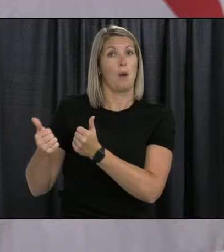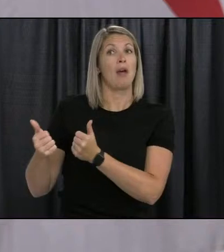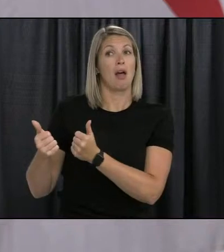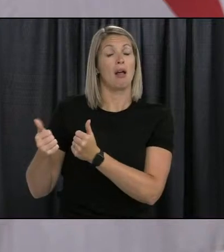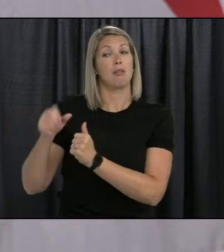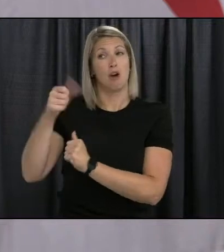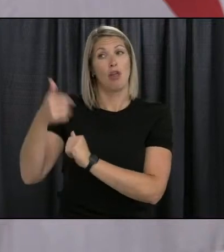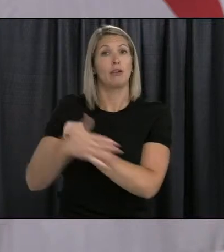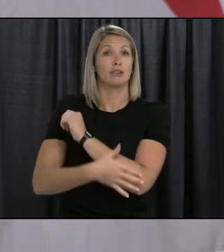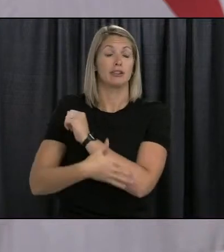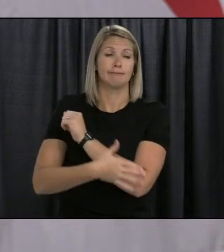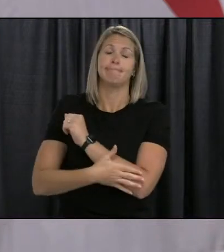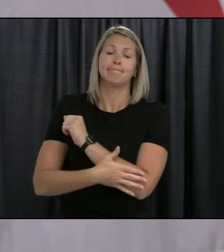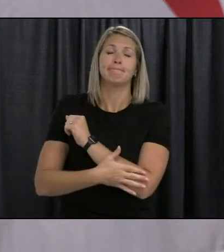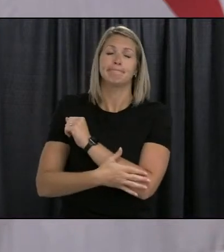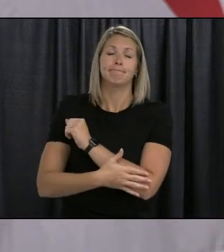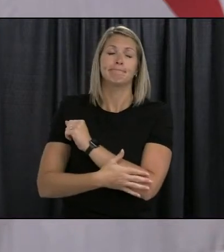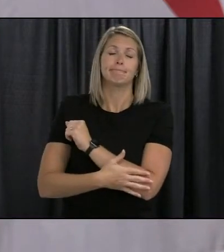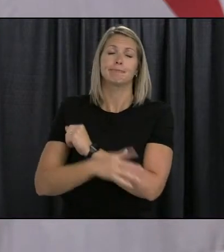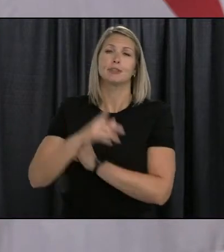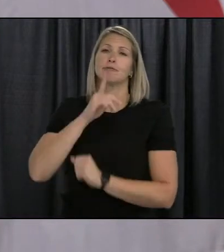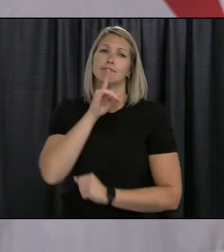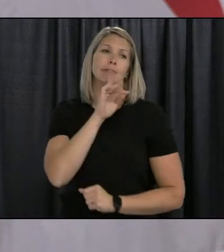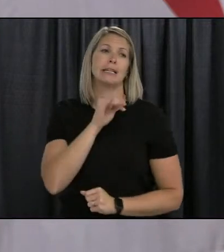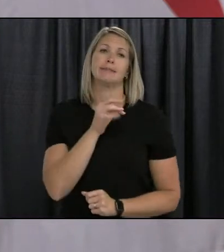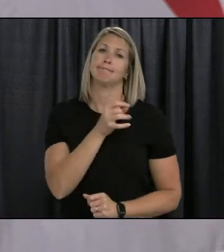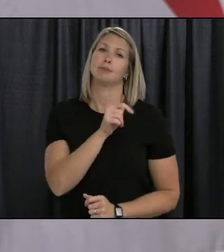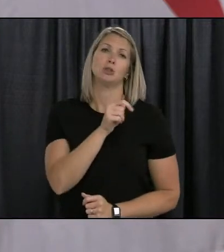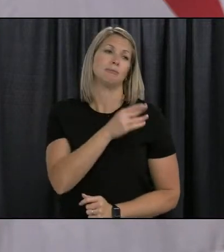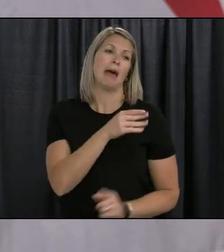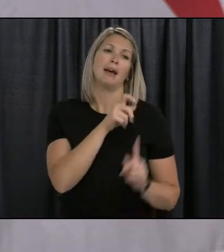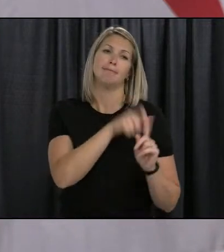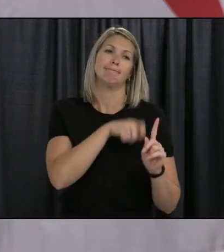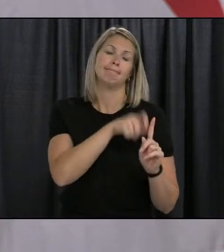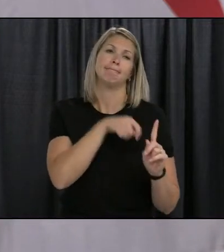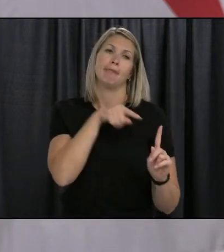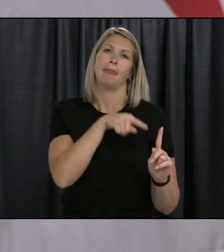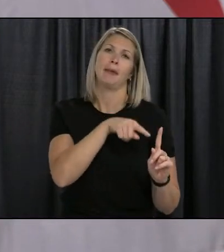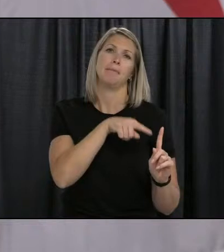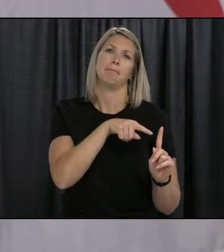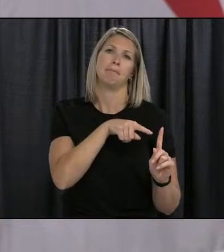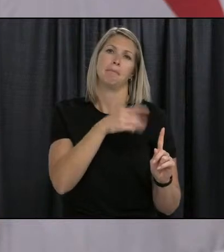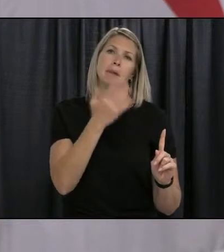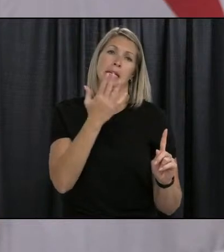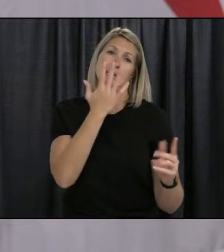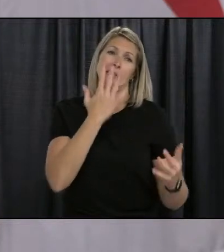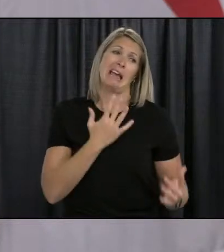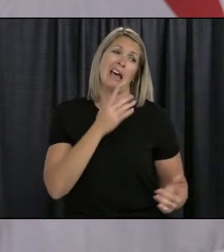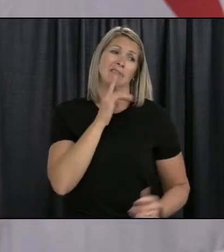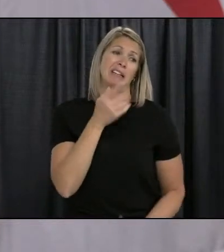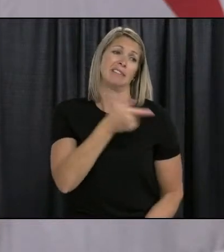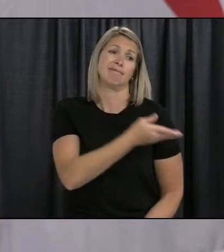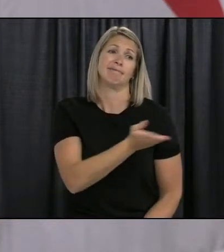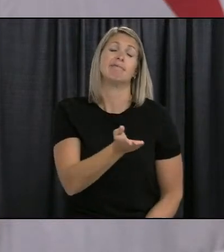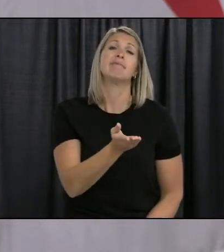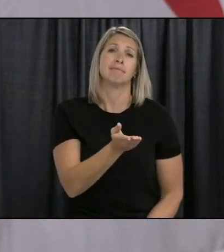It's unfortunate that people feel that public servants deserve to be the target of